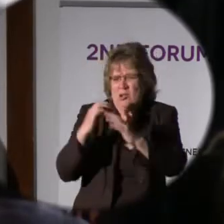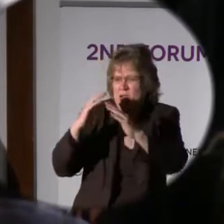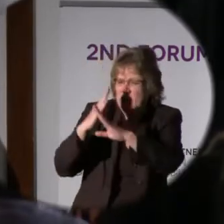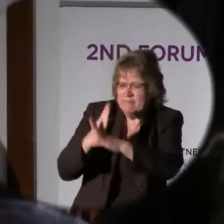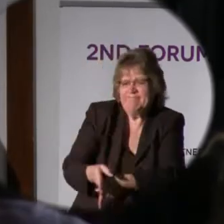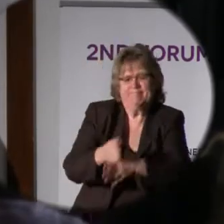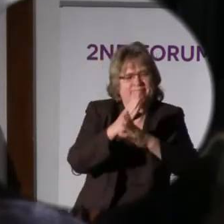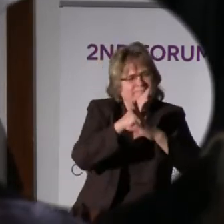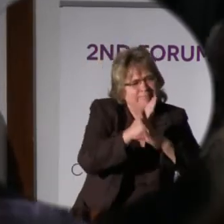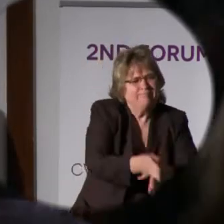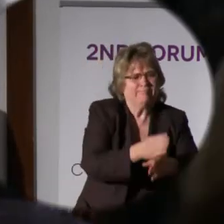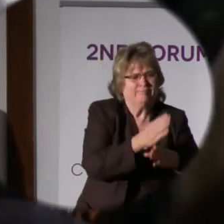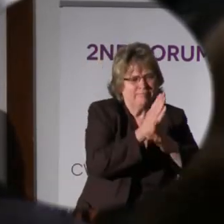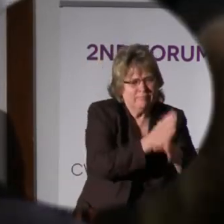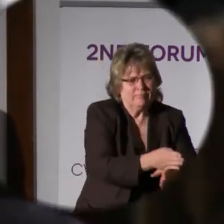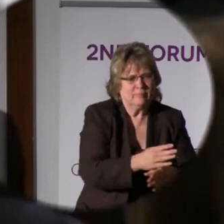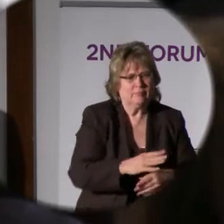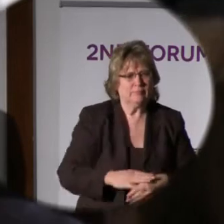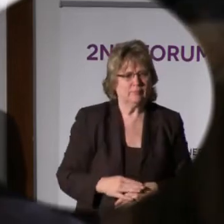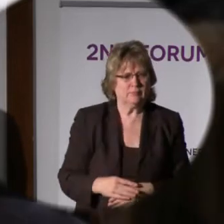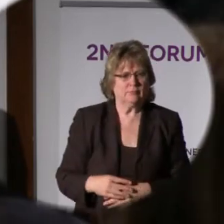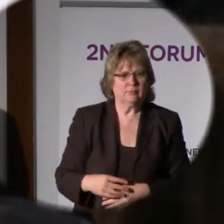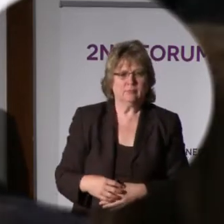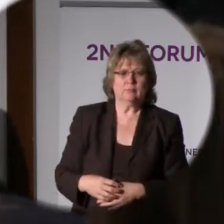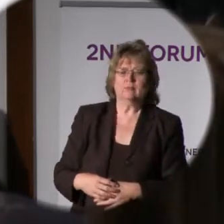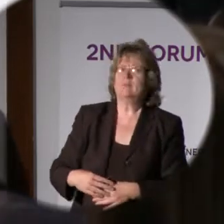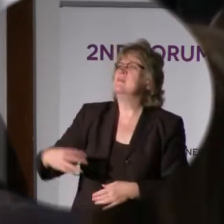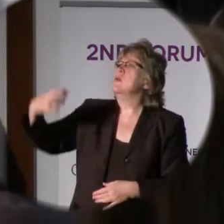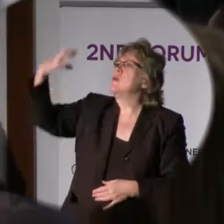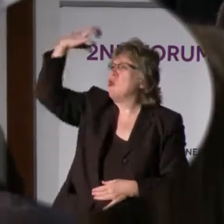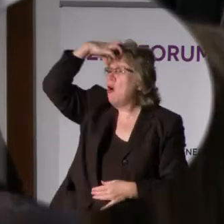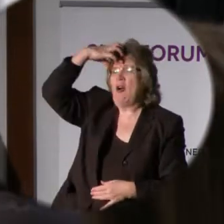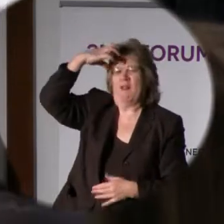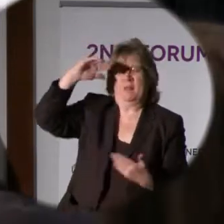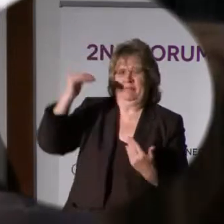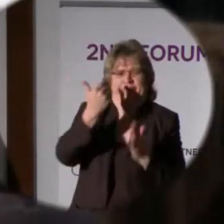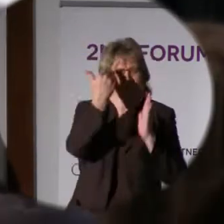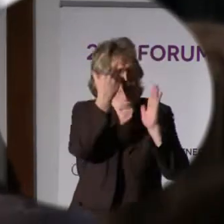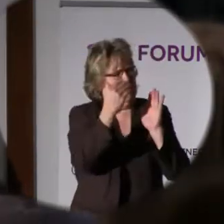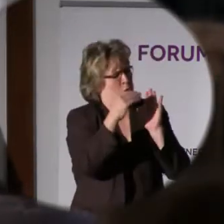buildings by including ramps and also